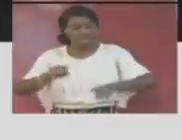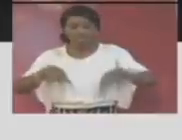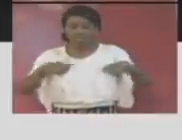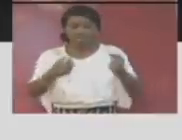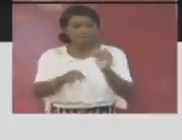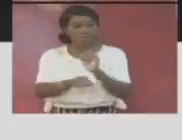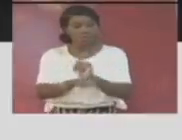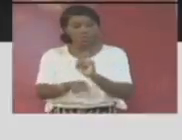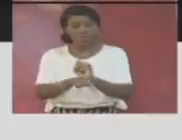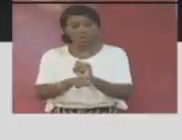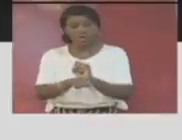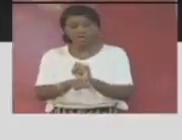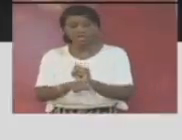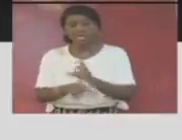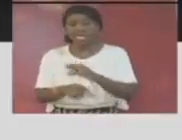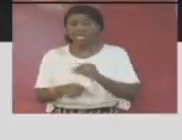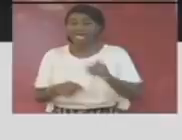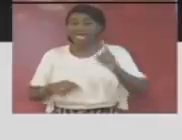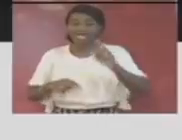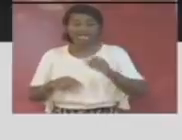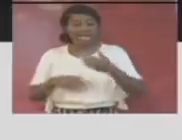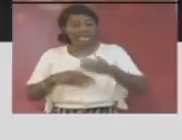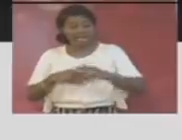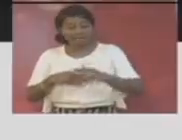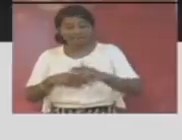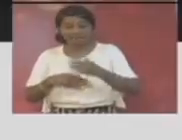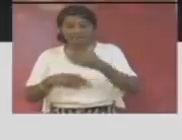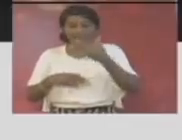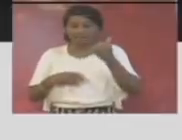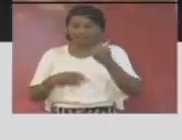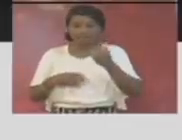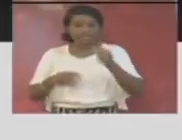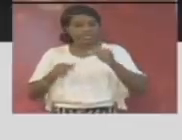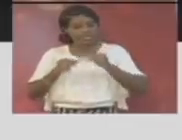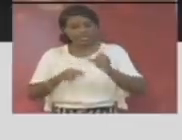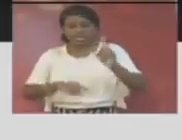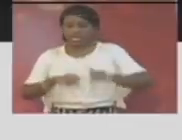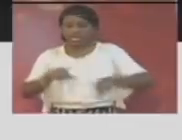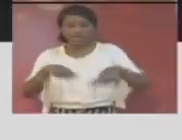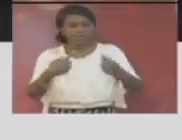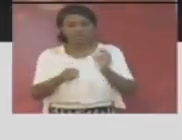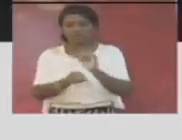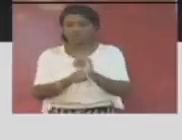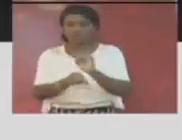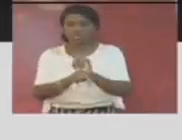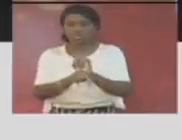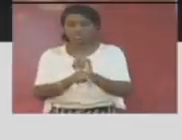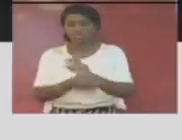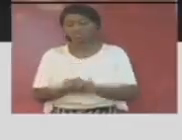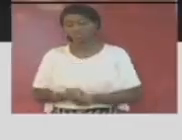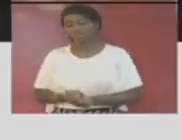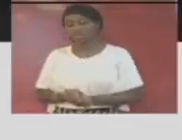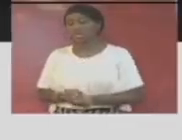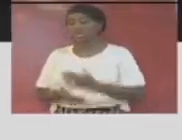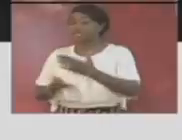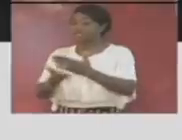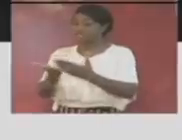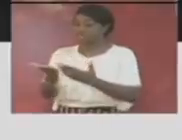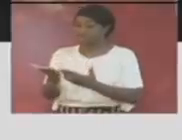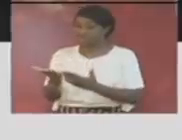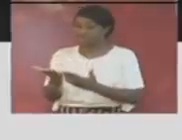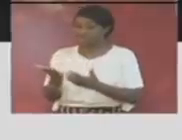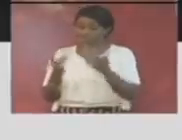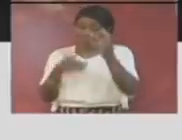and have much difficulty returning to work following infection with COVID-19. Some of our patients